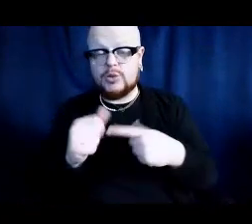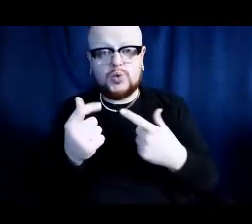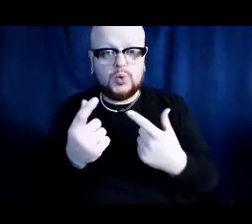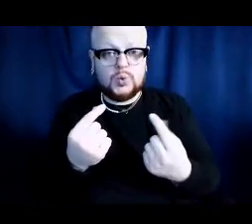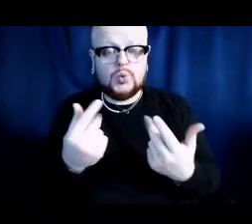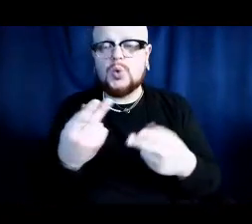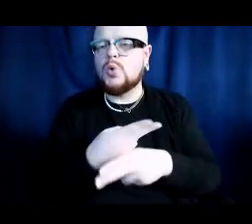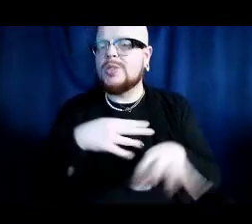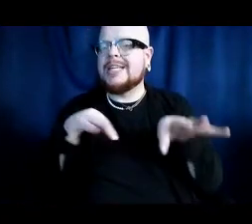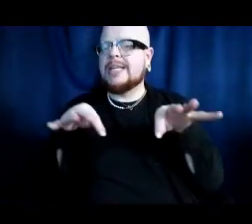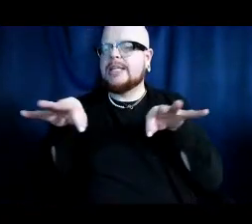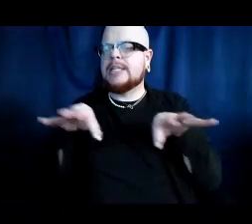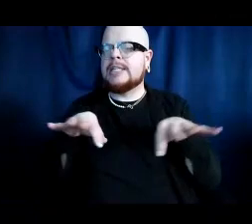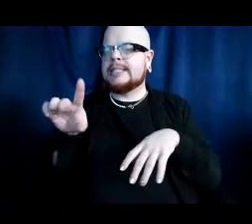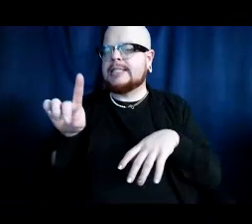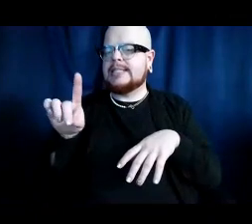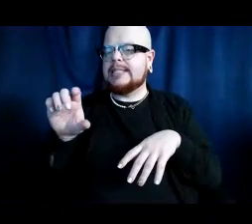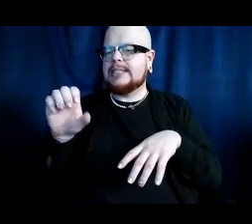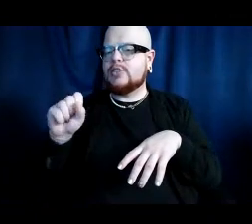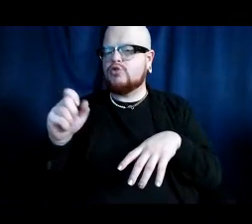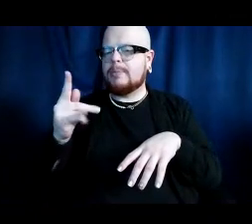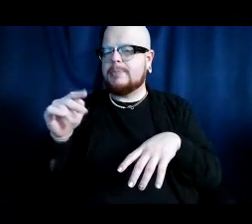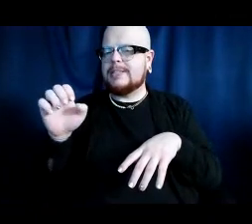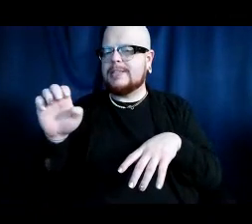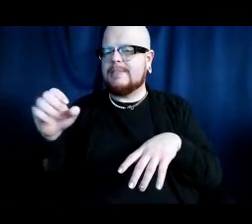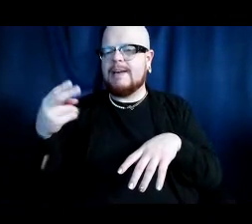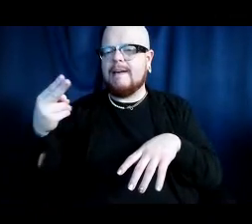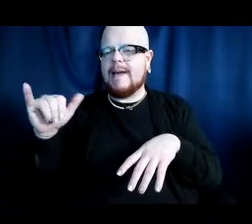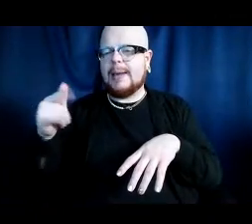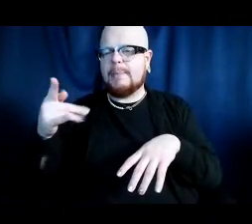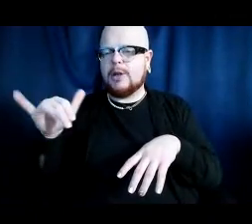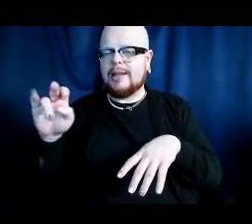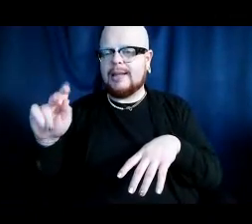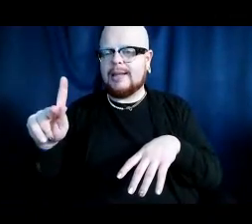also called links. So why do descriptive links matter?